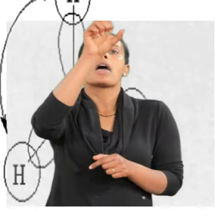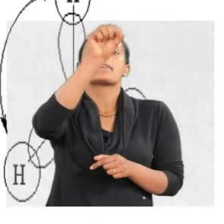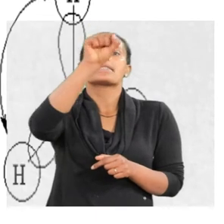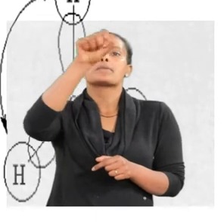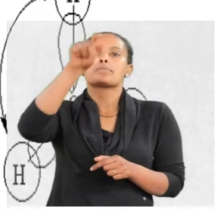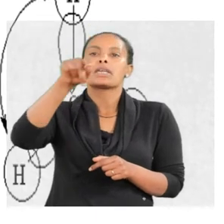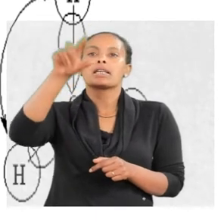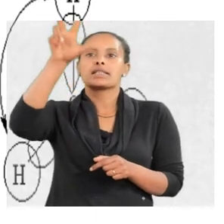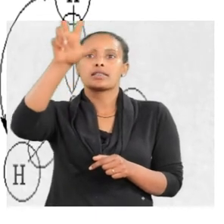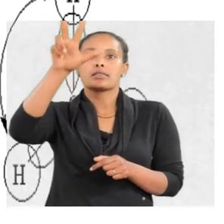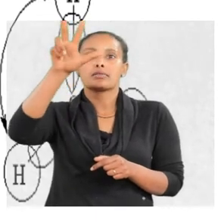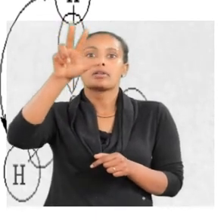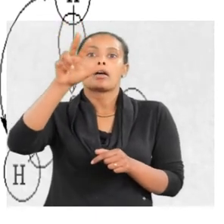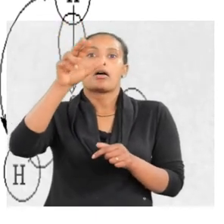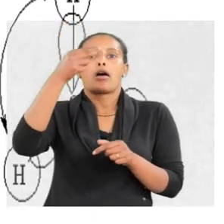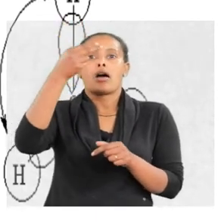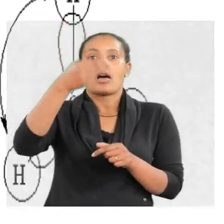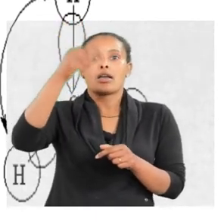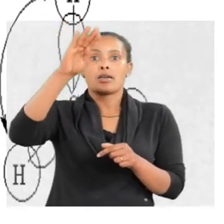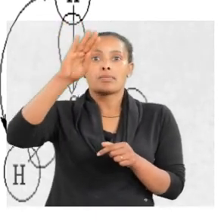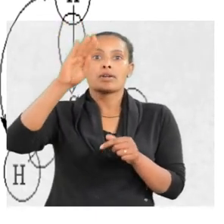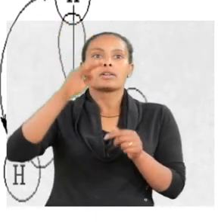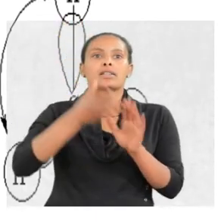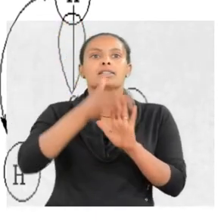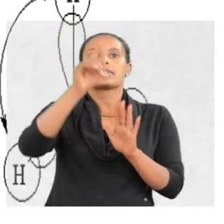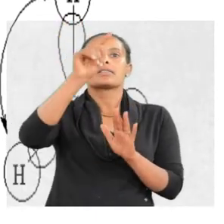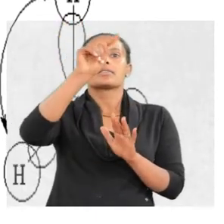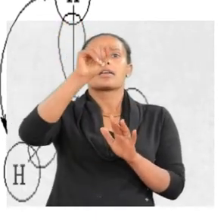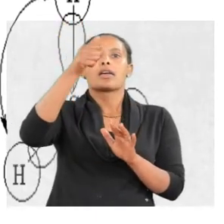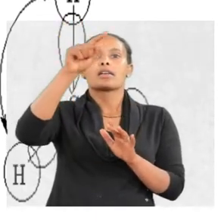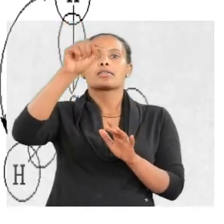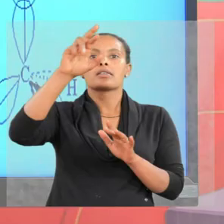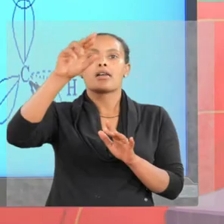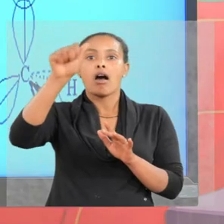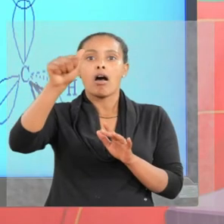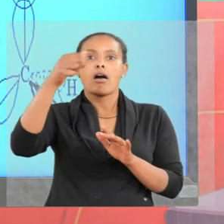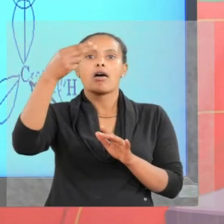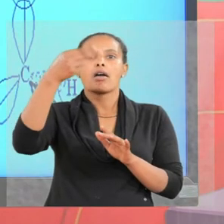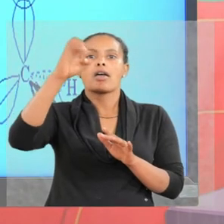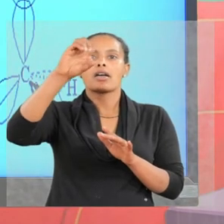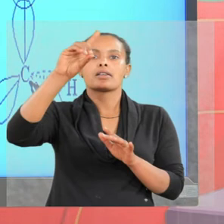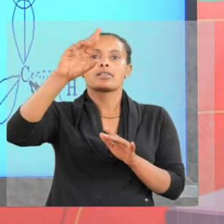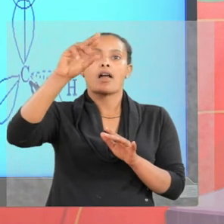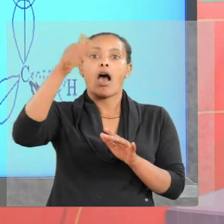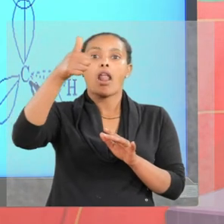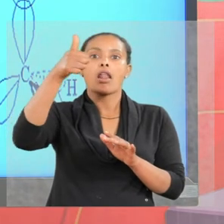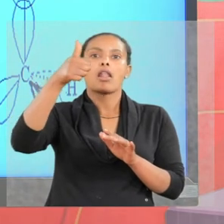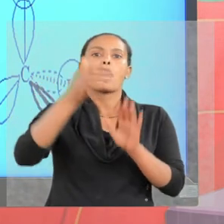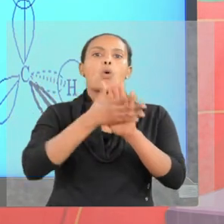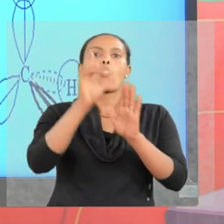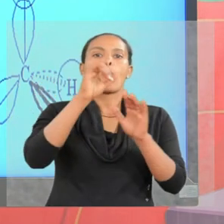sp3 hybrid orbitals result in tetrahedral electronic arrangement with bond angle